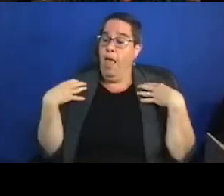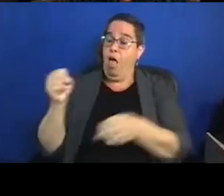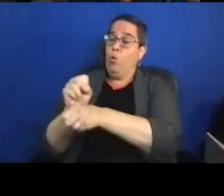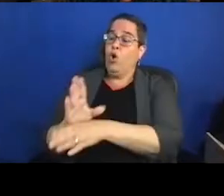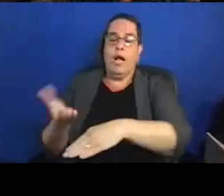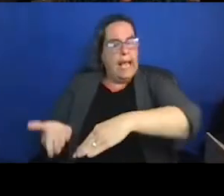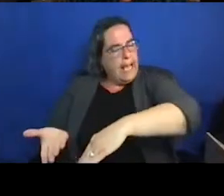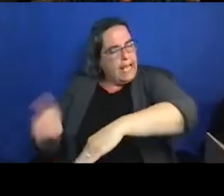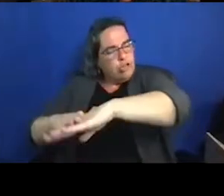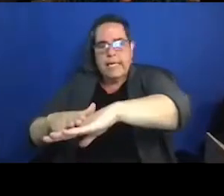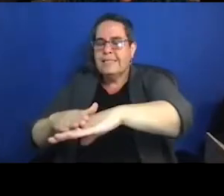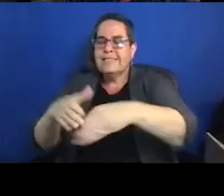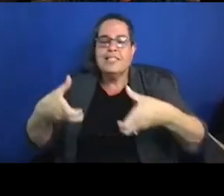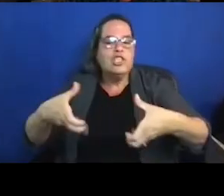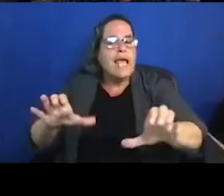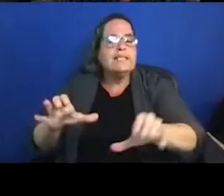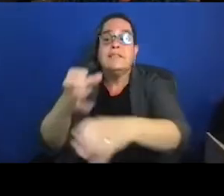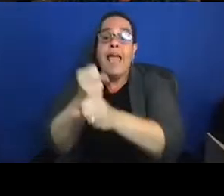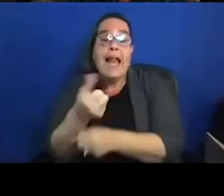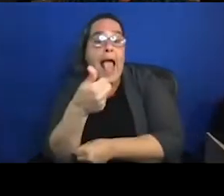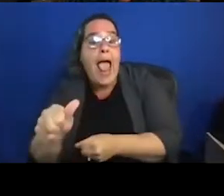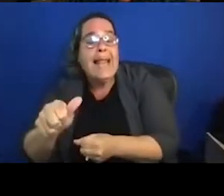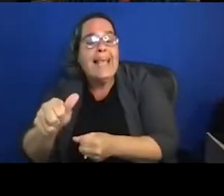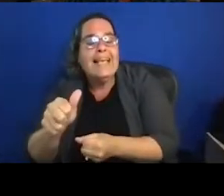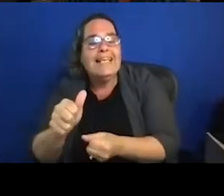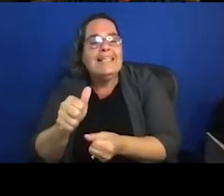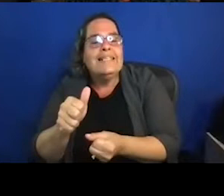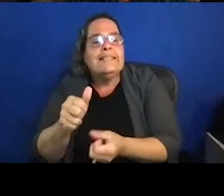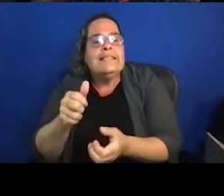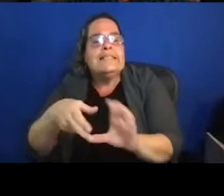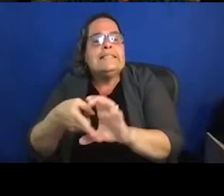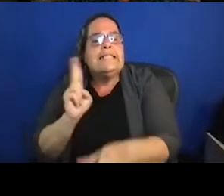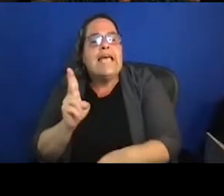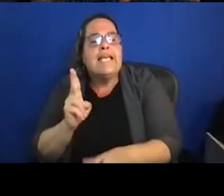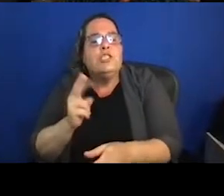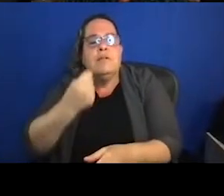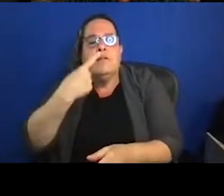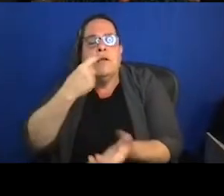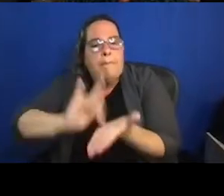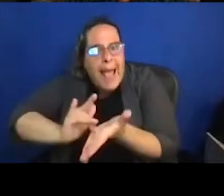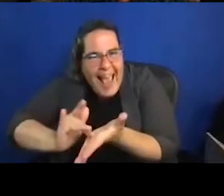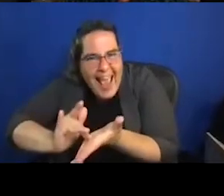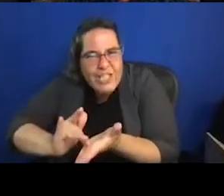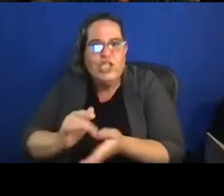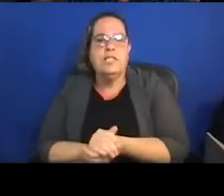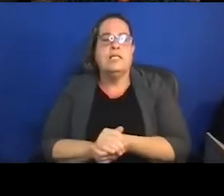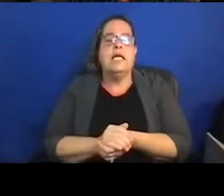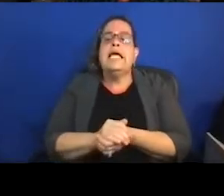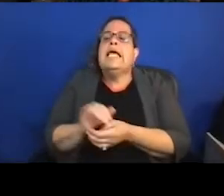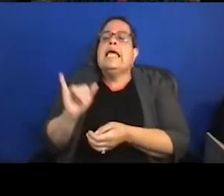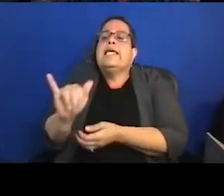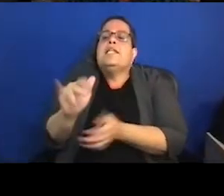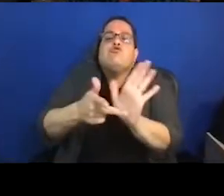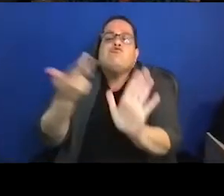with community health worker support, right? And how did this happen? Well, it seems that the community